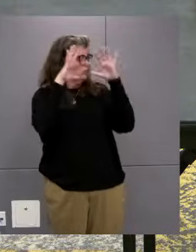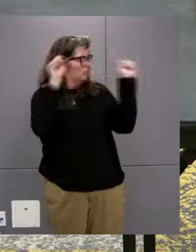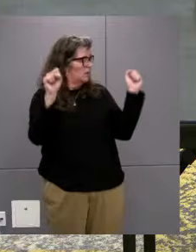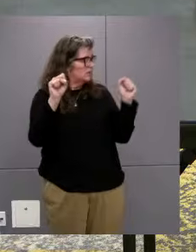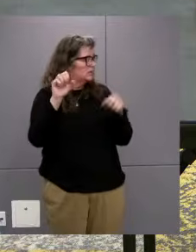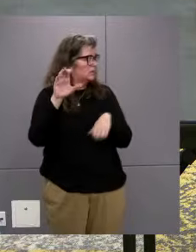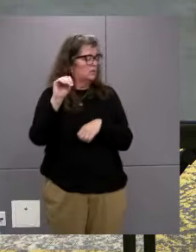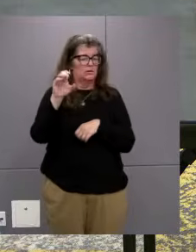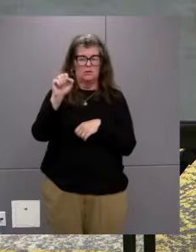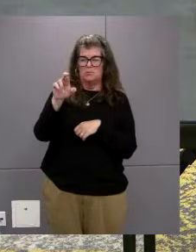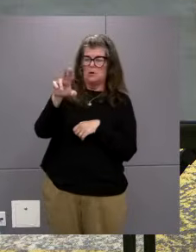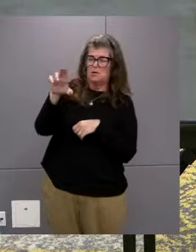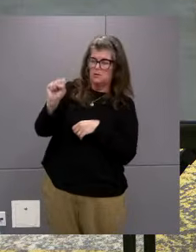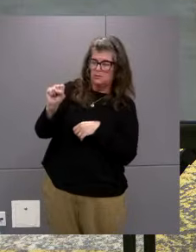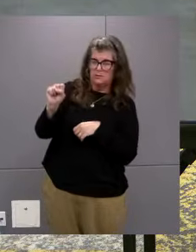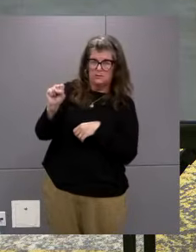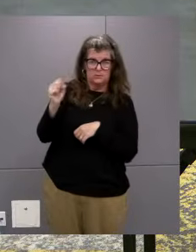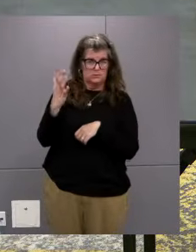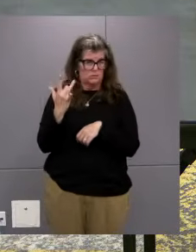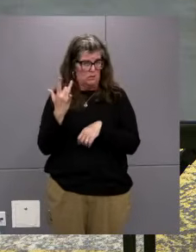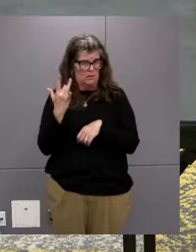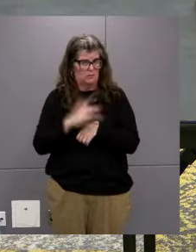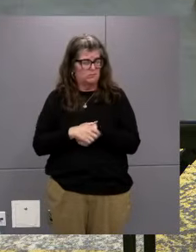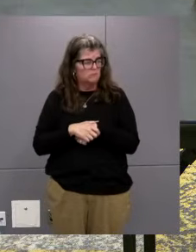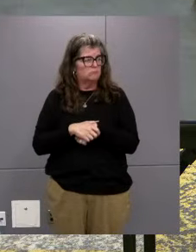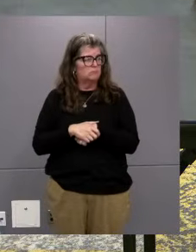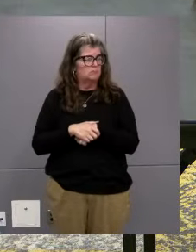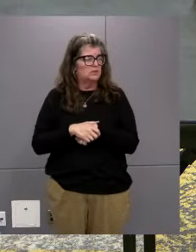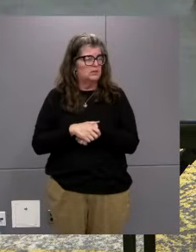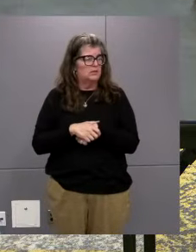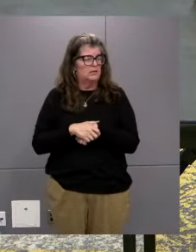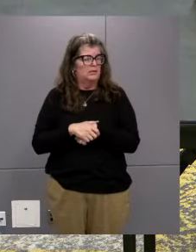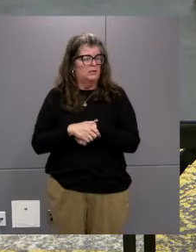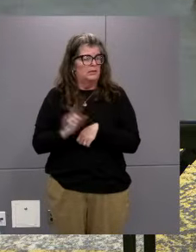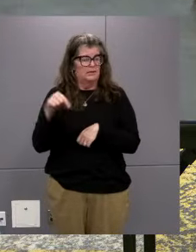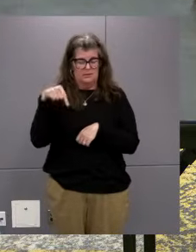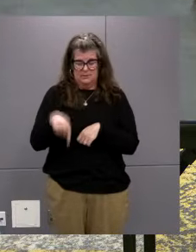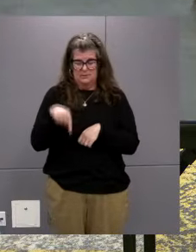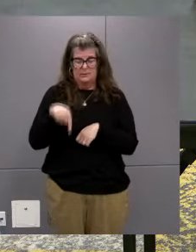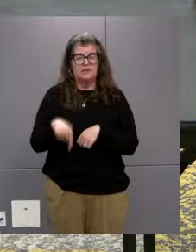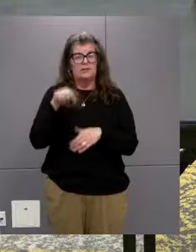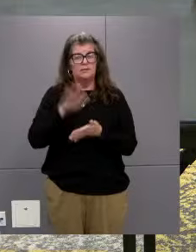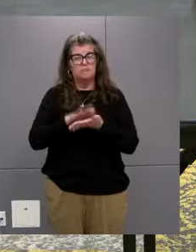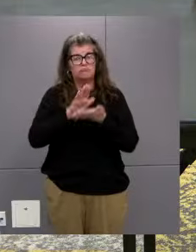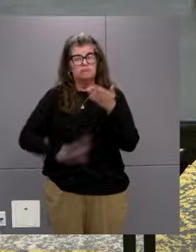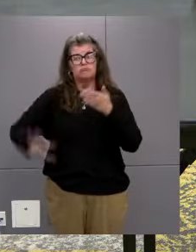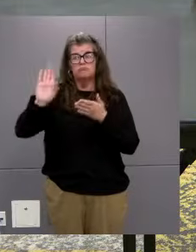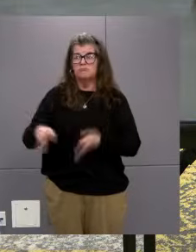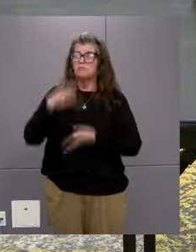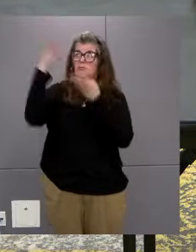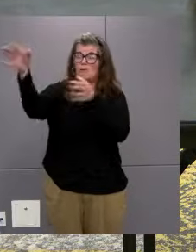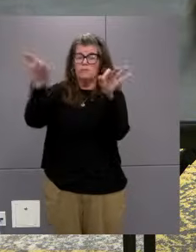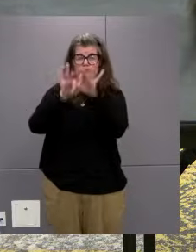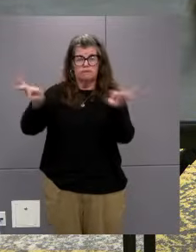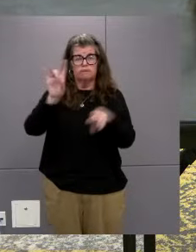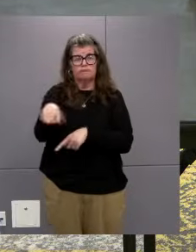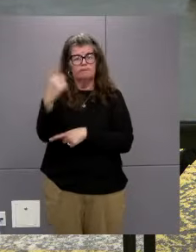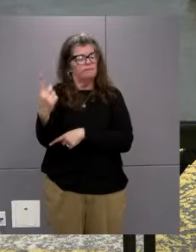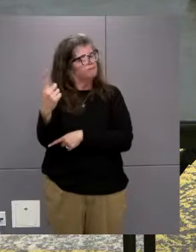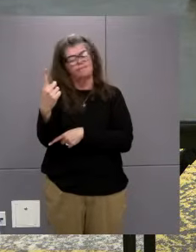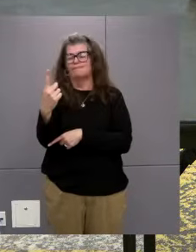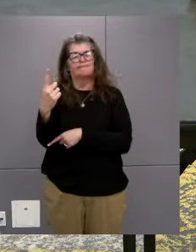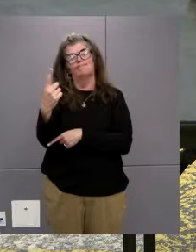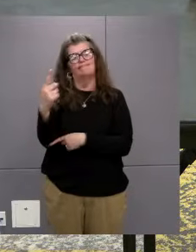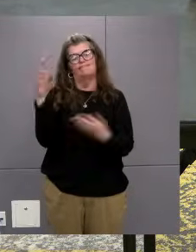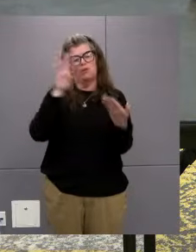well. Because why? This college doesn't just offer a degree, it offered a community. And I